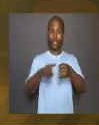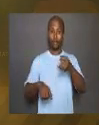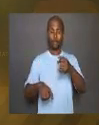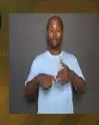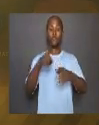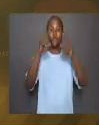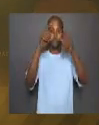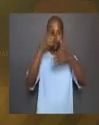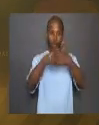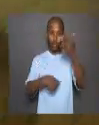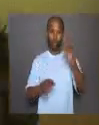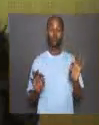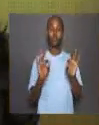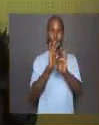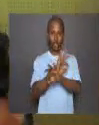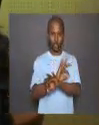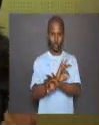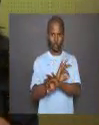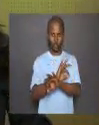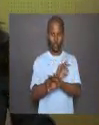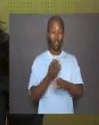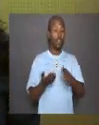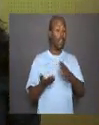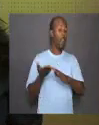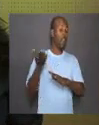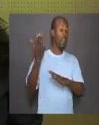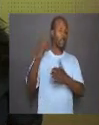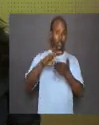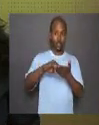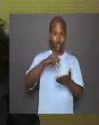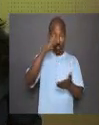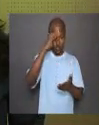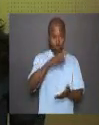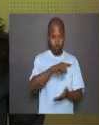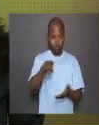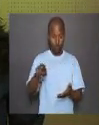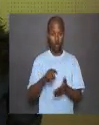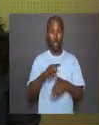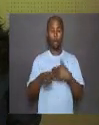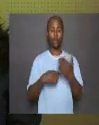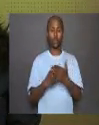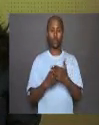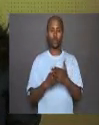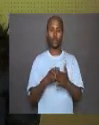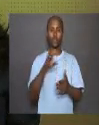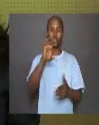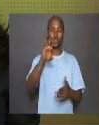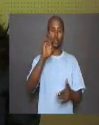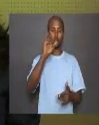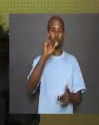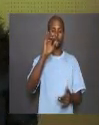values of a function. In the last lesson, we learned about critical